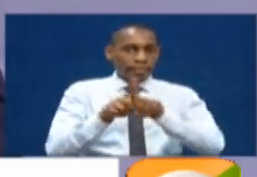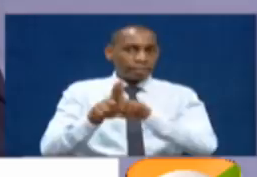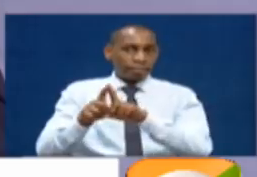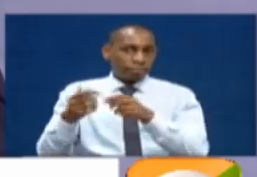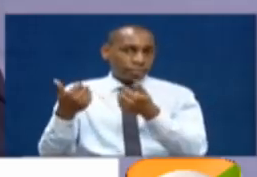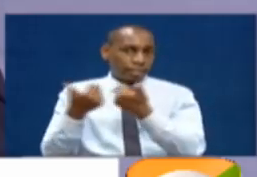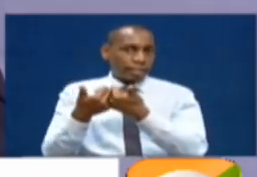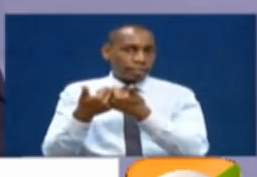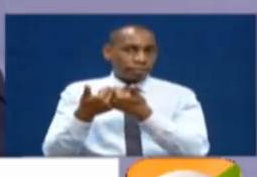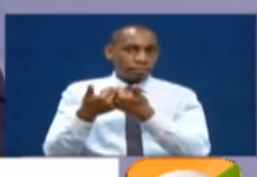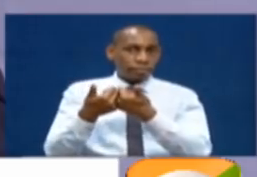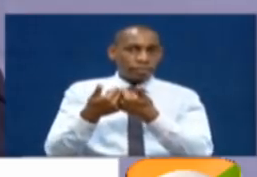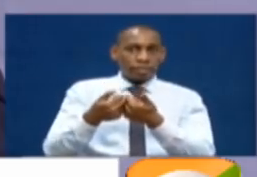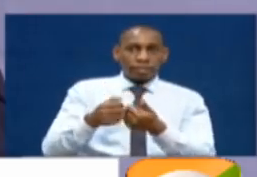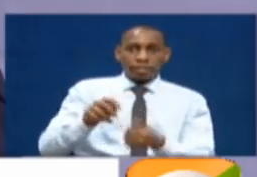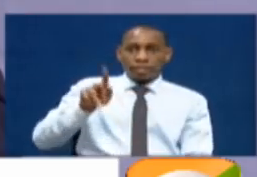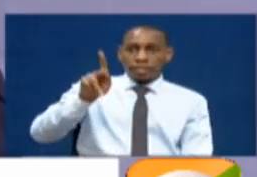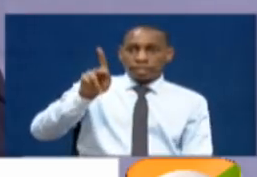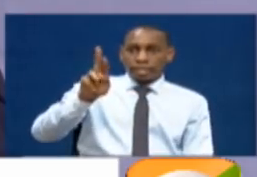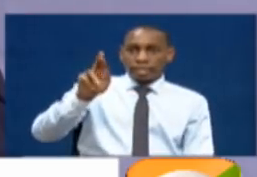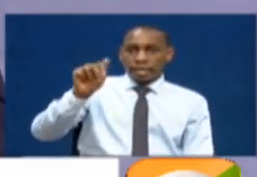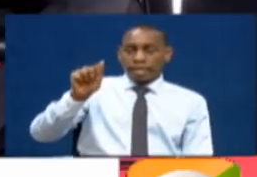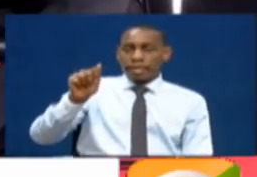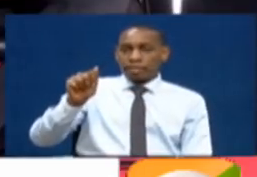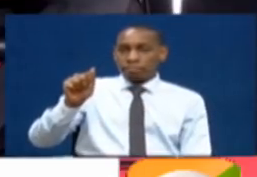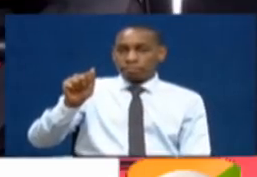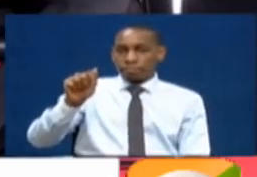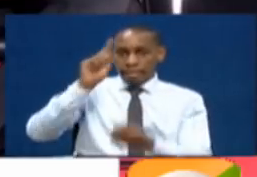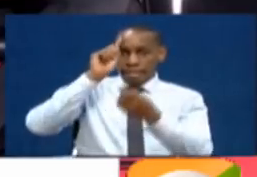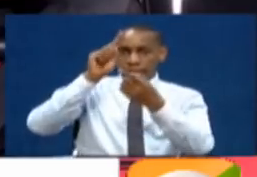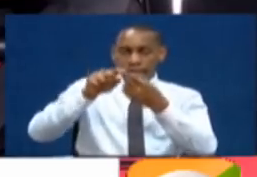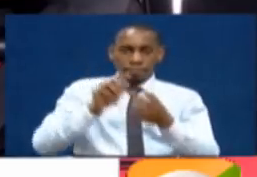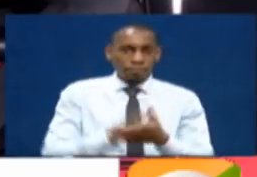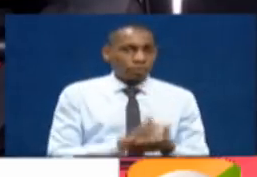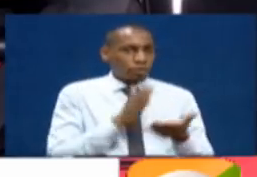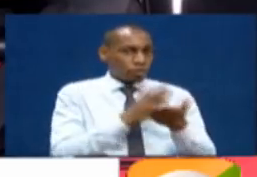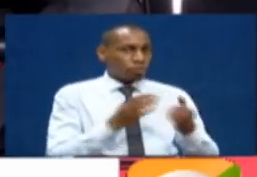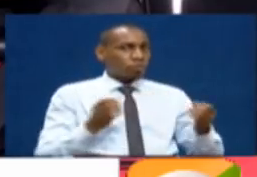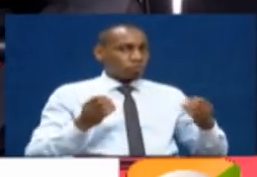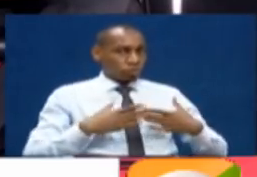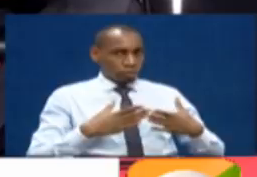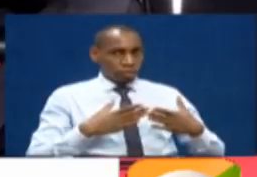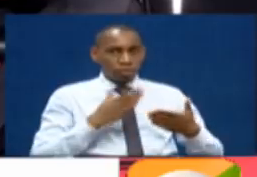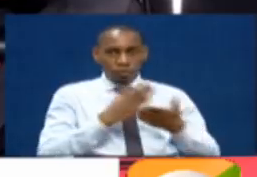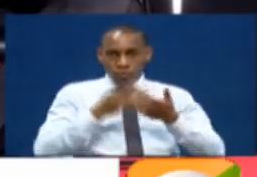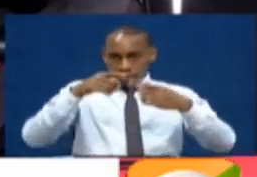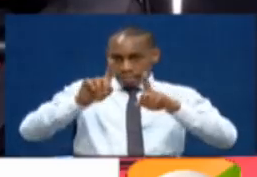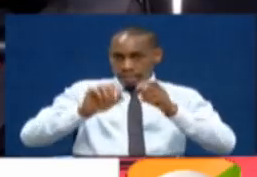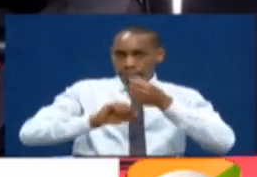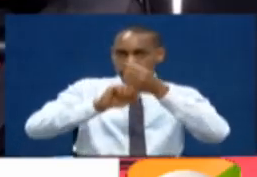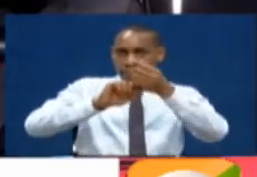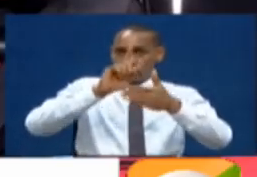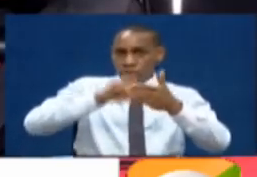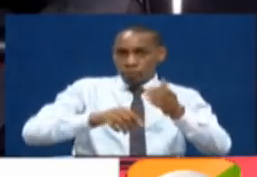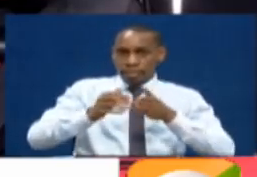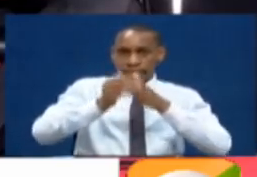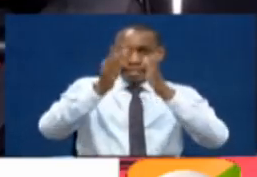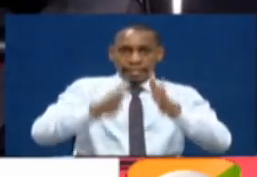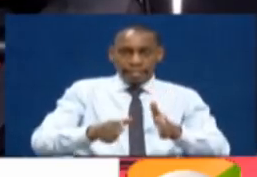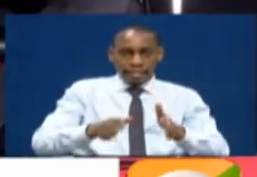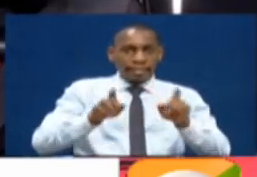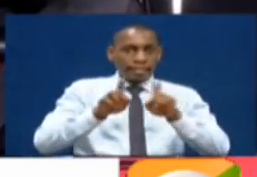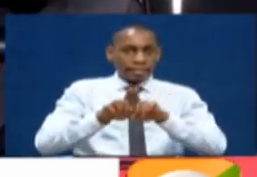strain on the Kenya revenue targets. I find that very perplexing, Honorable. What do you really stand for as a leader? Because these same